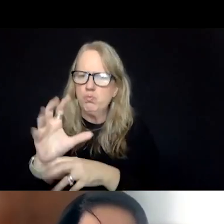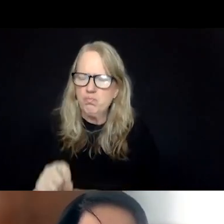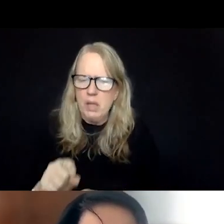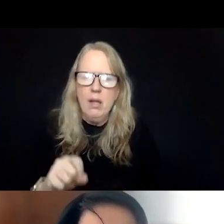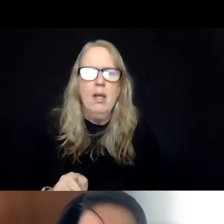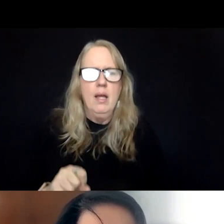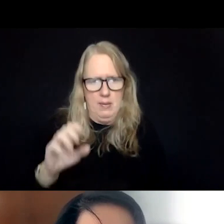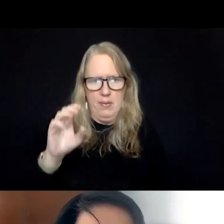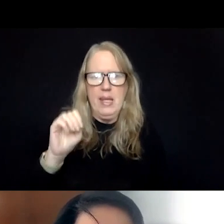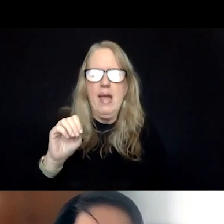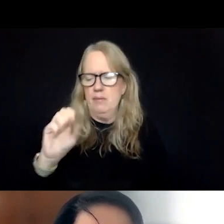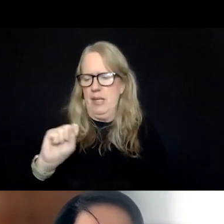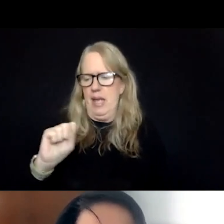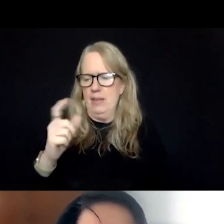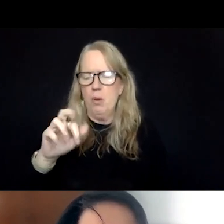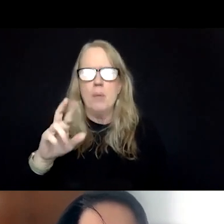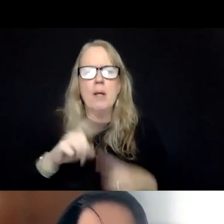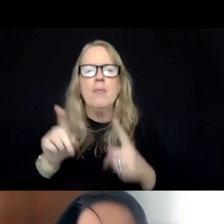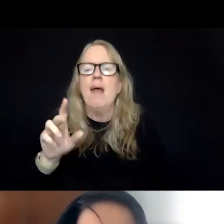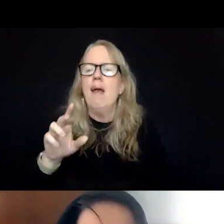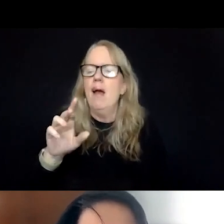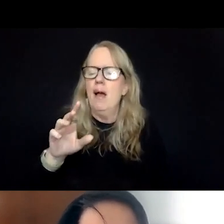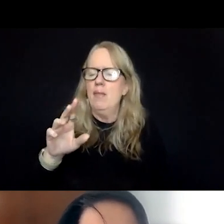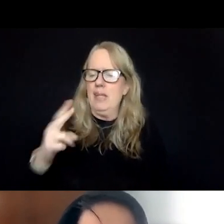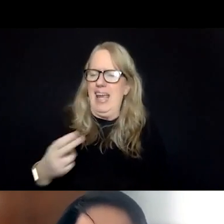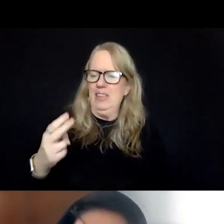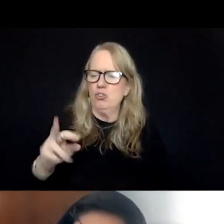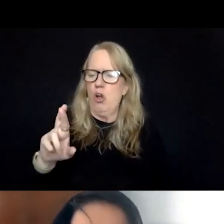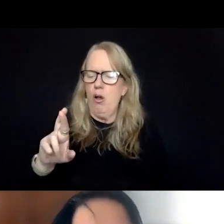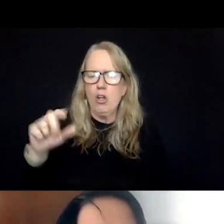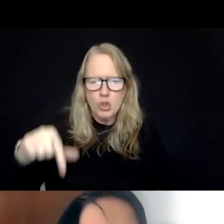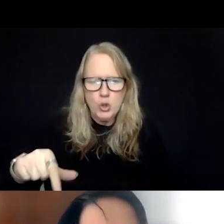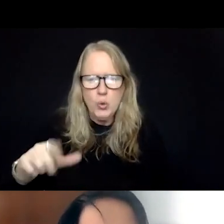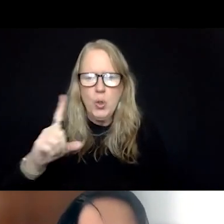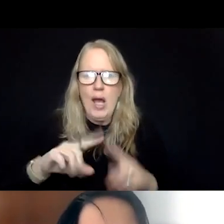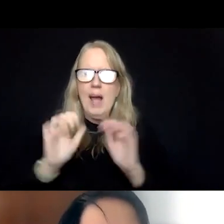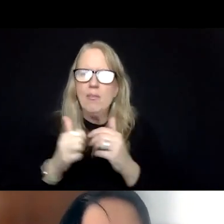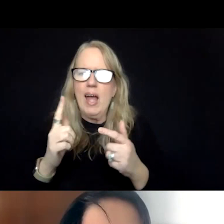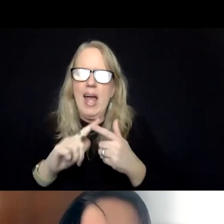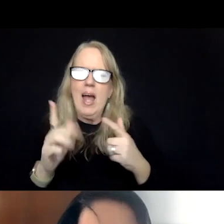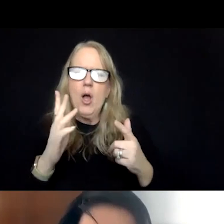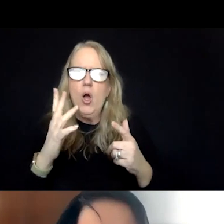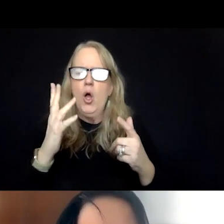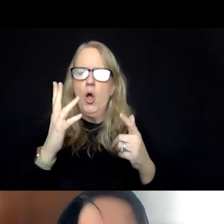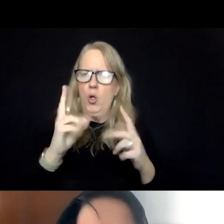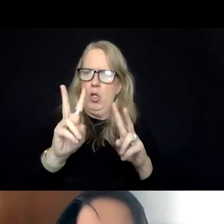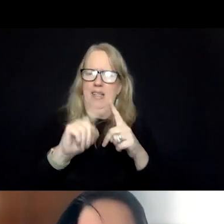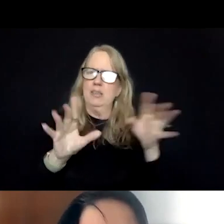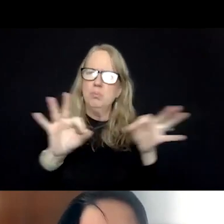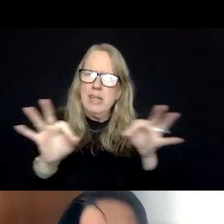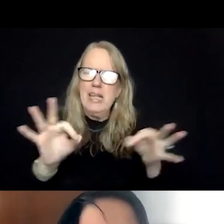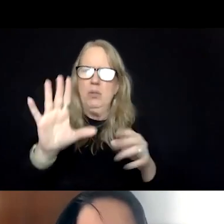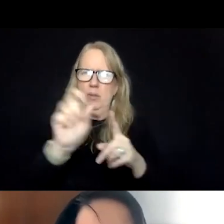is through the AHRQ, which really looks at handoffs, helping to explain what's the situation